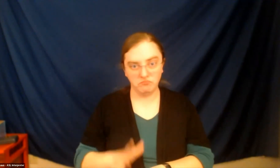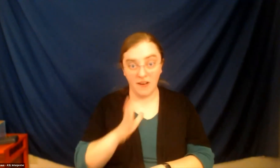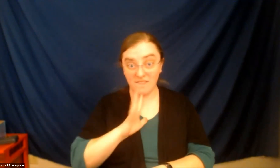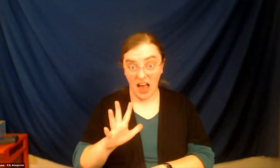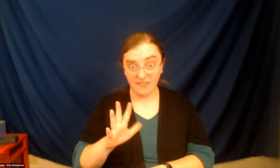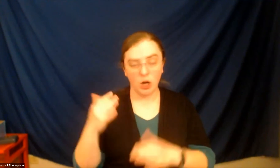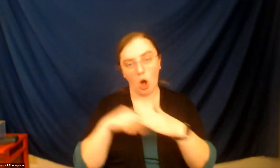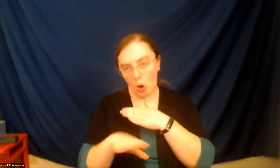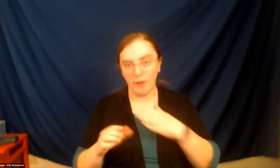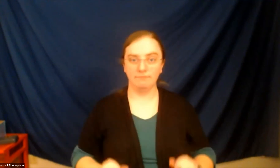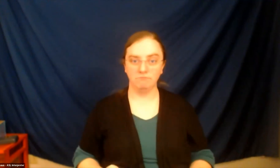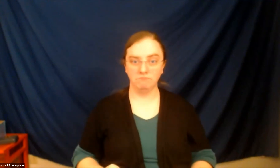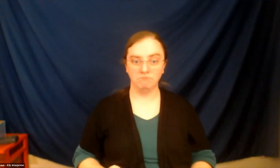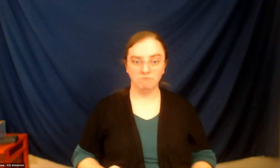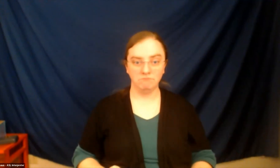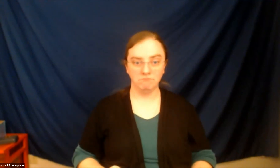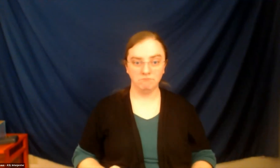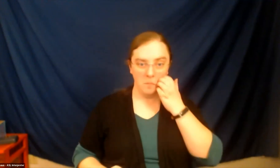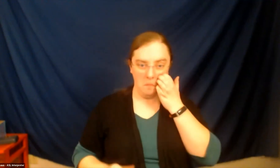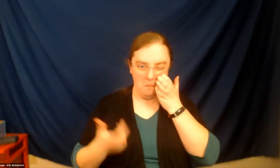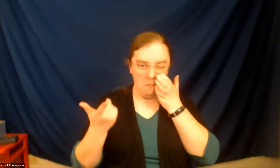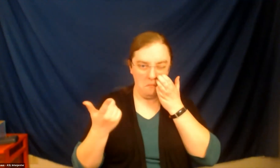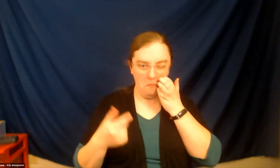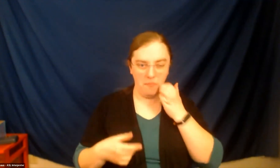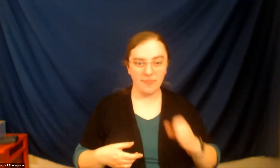I'm not gonna hear nothing in Spanish.